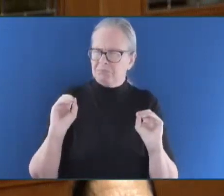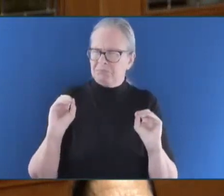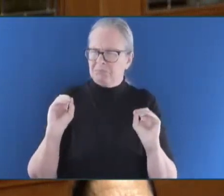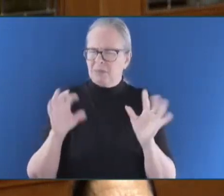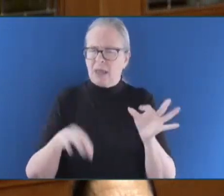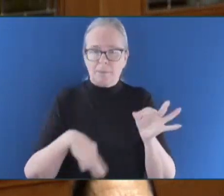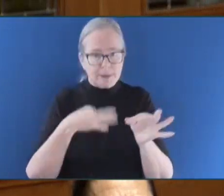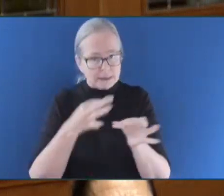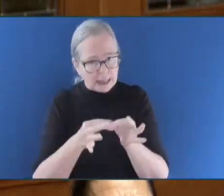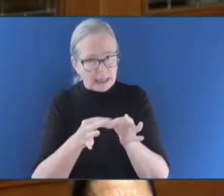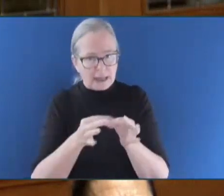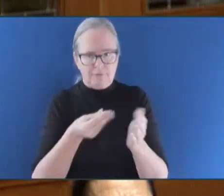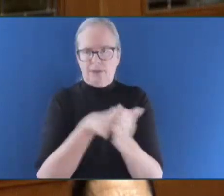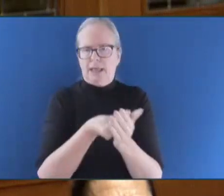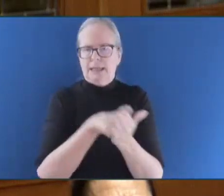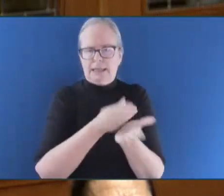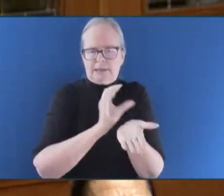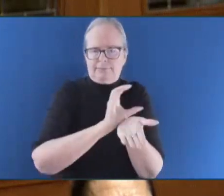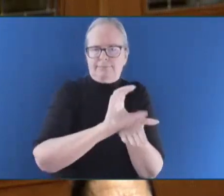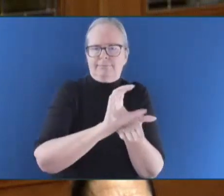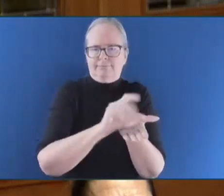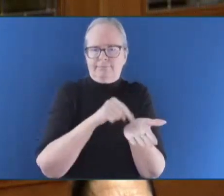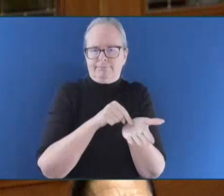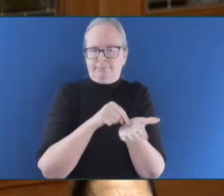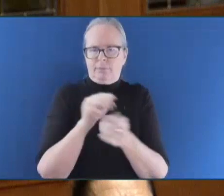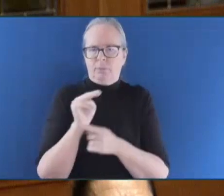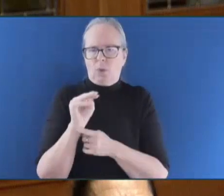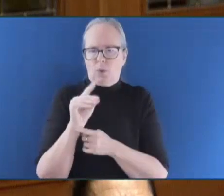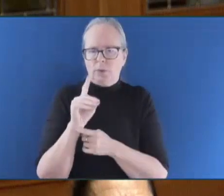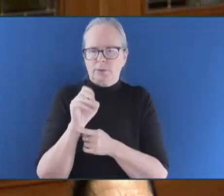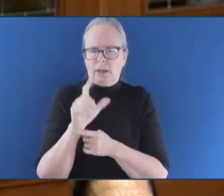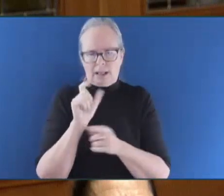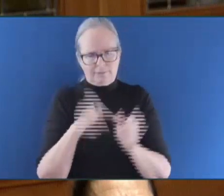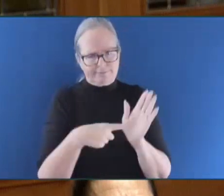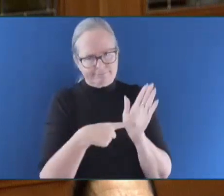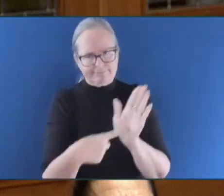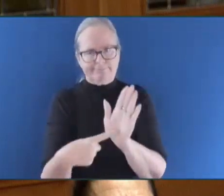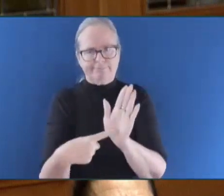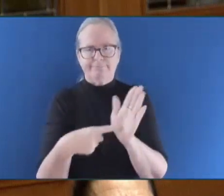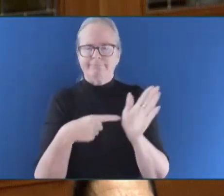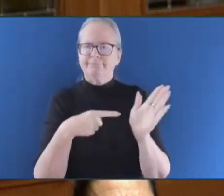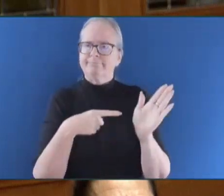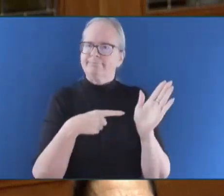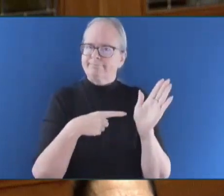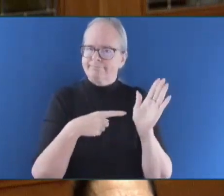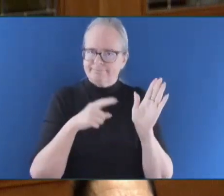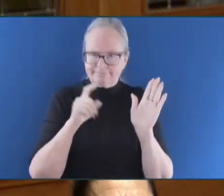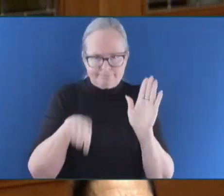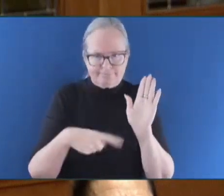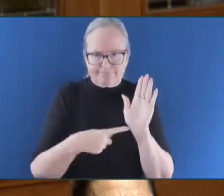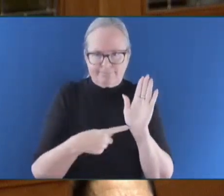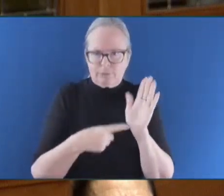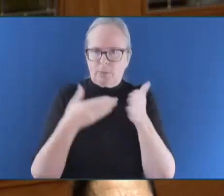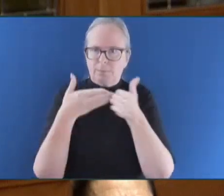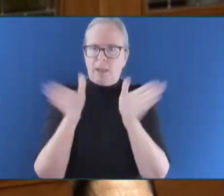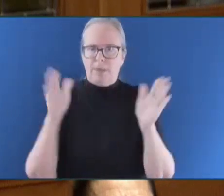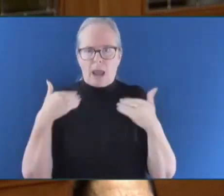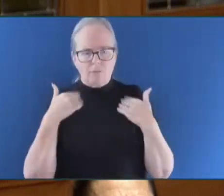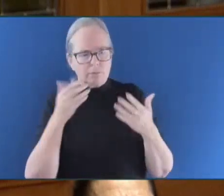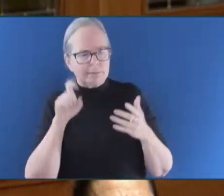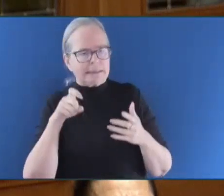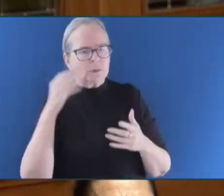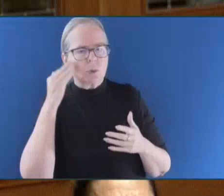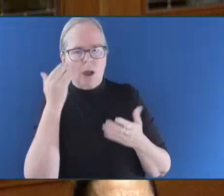improve delivery and access to education, and the public has a right to know the findings of this review. Through you, Honourable Speaker, to the Minister